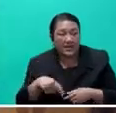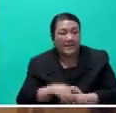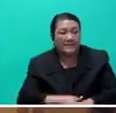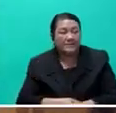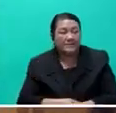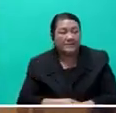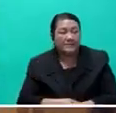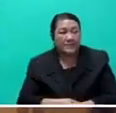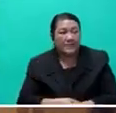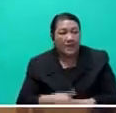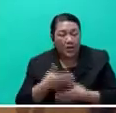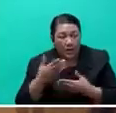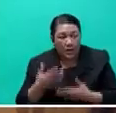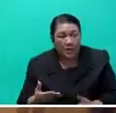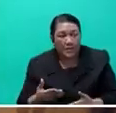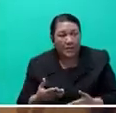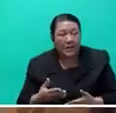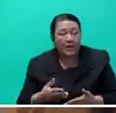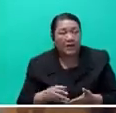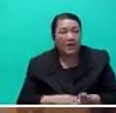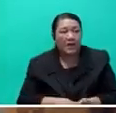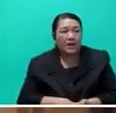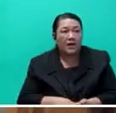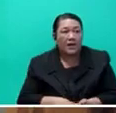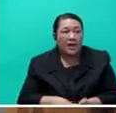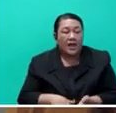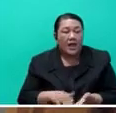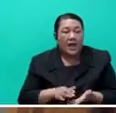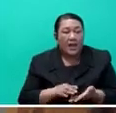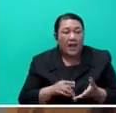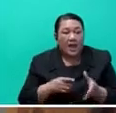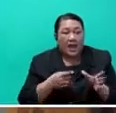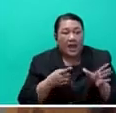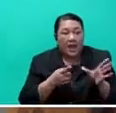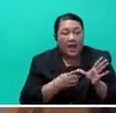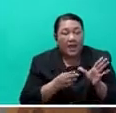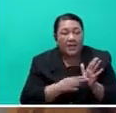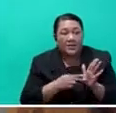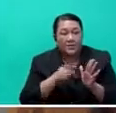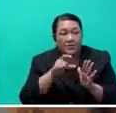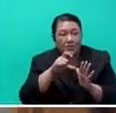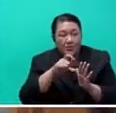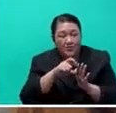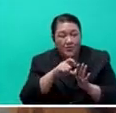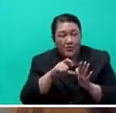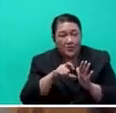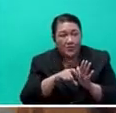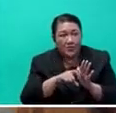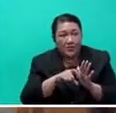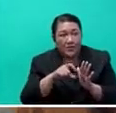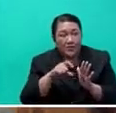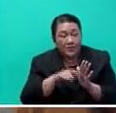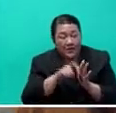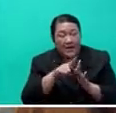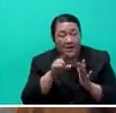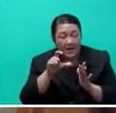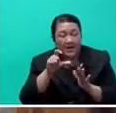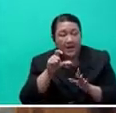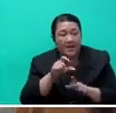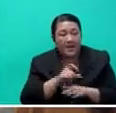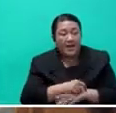Honourable Elric Maharaj was the chair of that committee, sir. So all he's saying is that by the use of Order 51, we